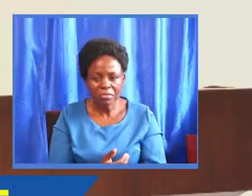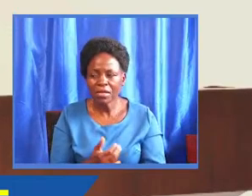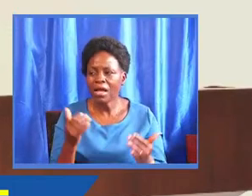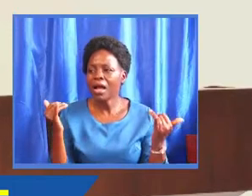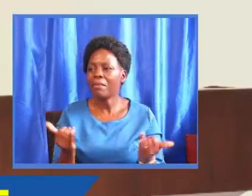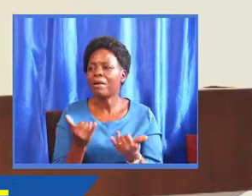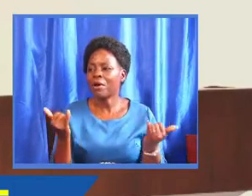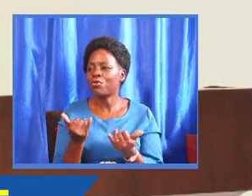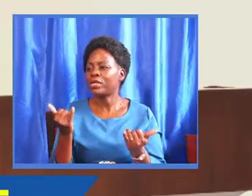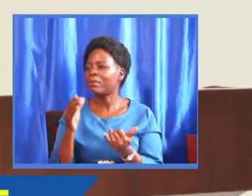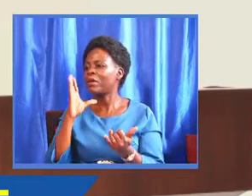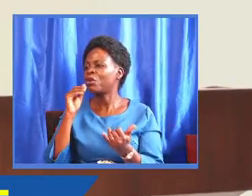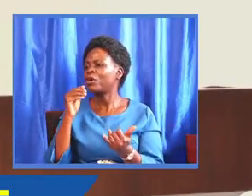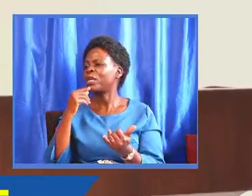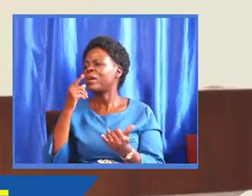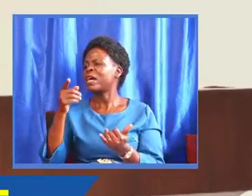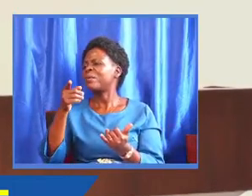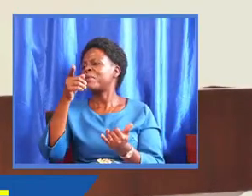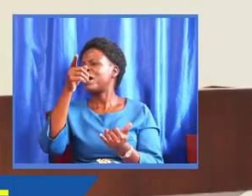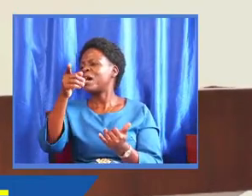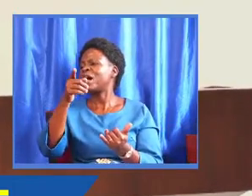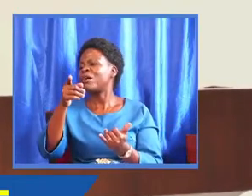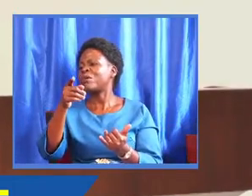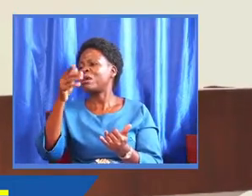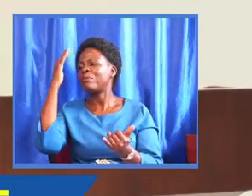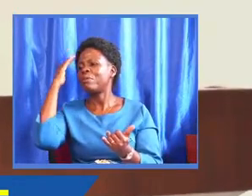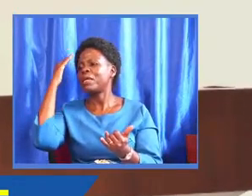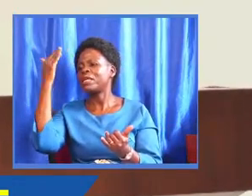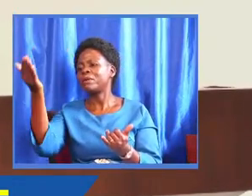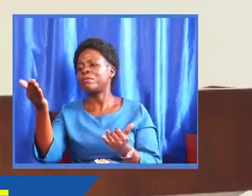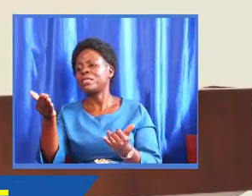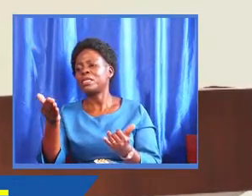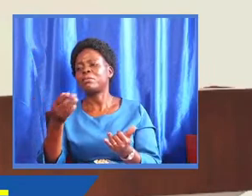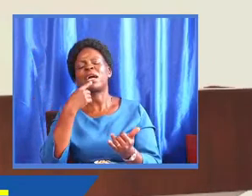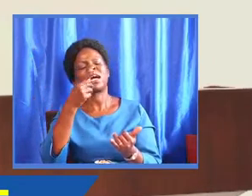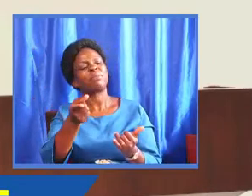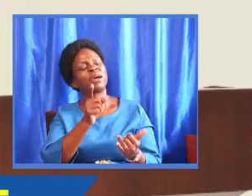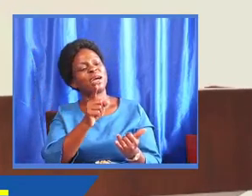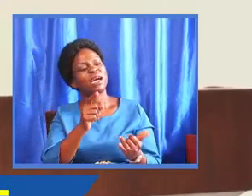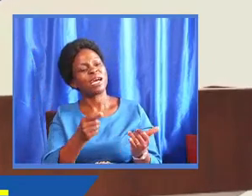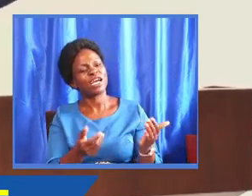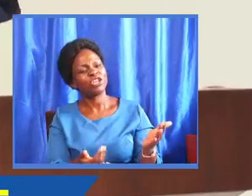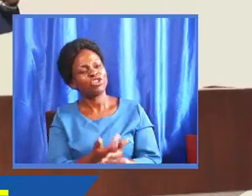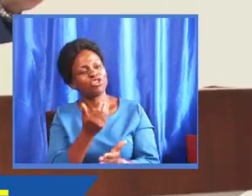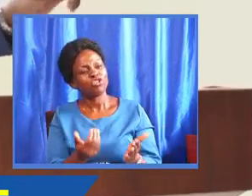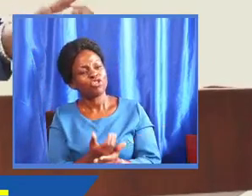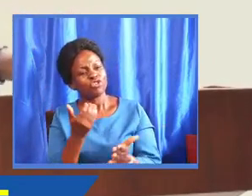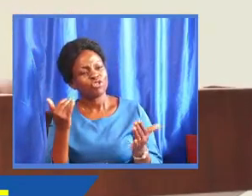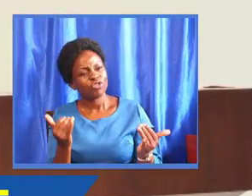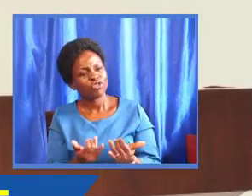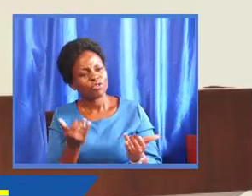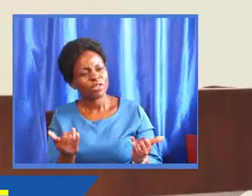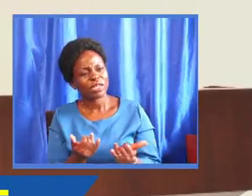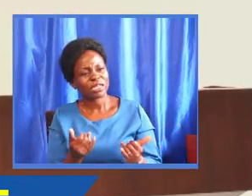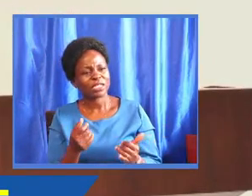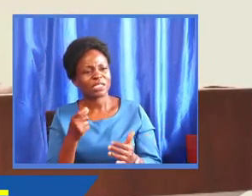Abamawulire batera okugenda ne bagamba lwakuba bo badde tebamanyi ne bagamba emisolo emipya